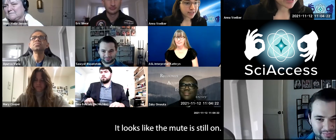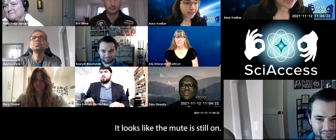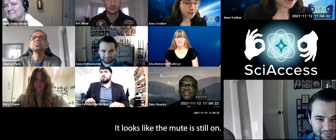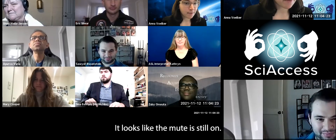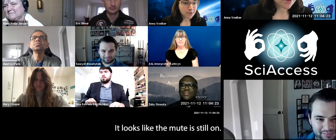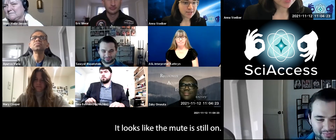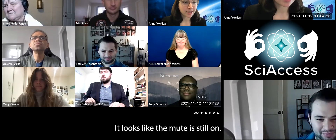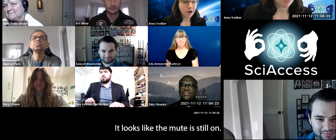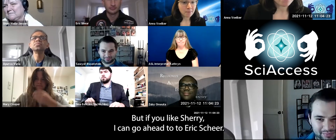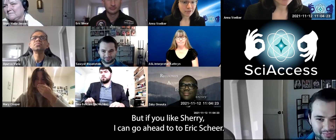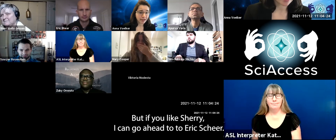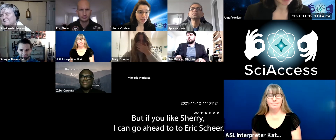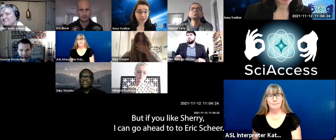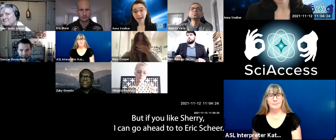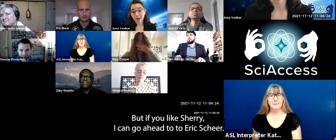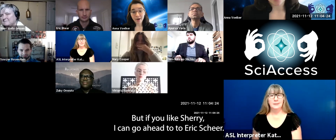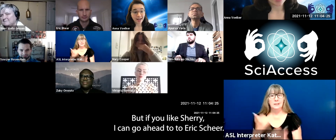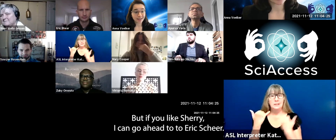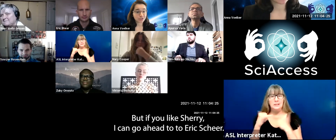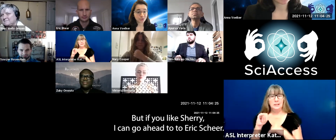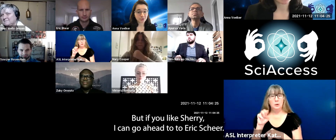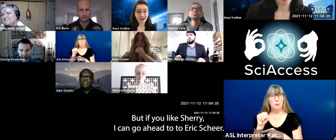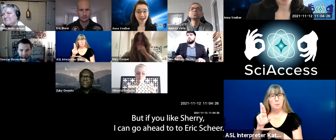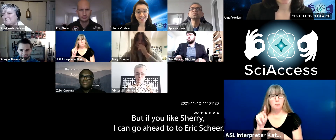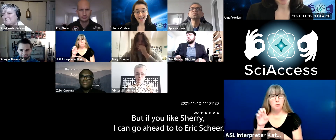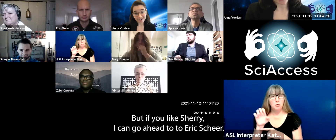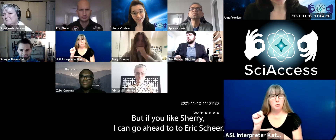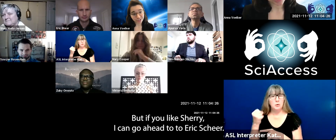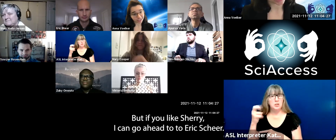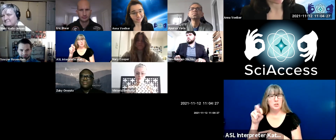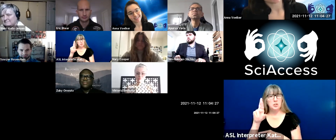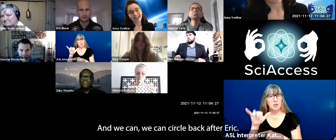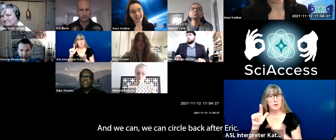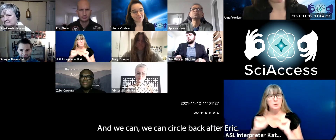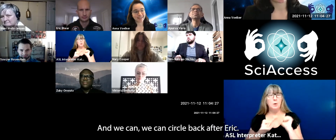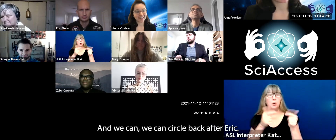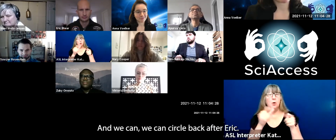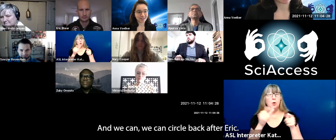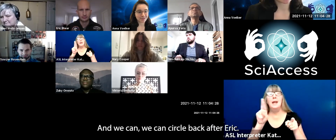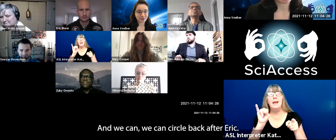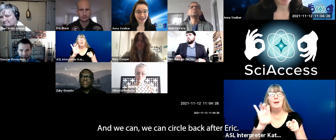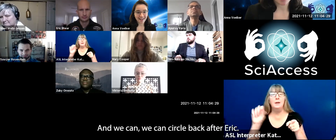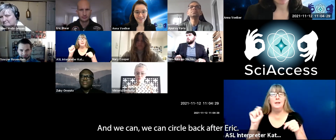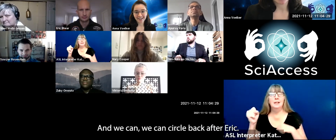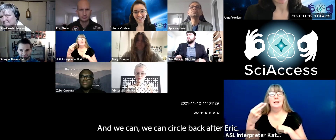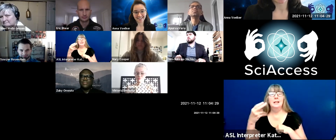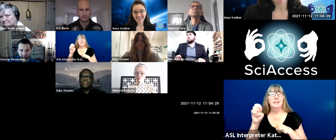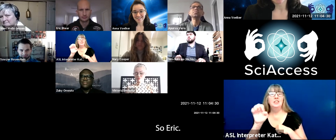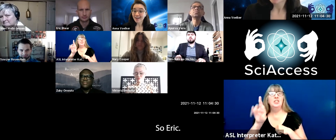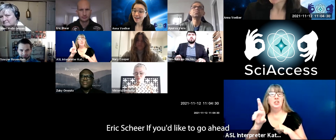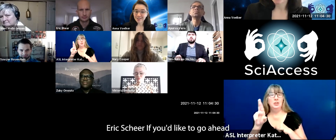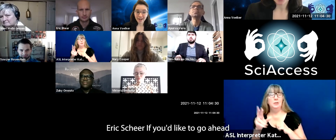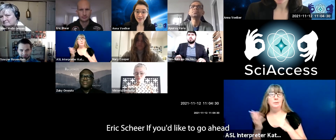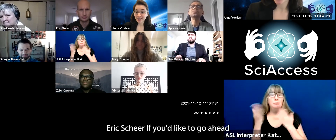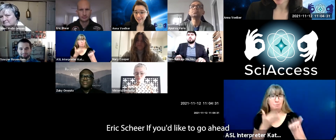It looks like the mute is still on, but if you like Sherry, I can go ahead to Eric Shear, and we can circle back after Eric.